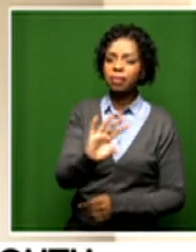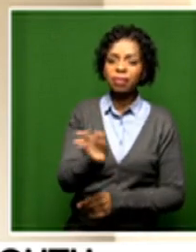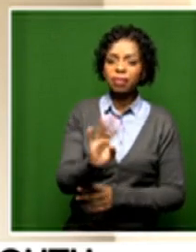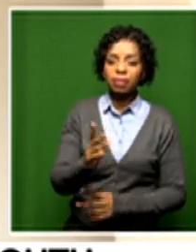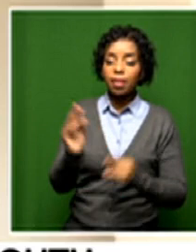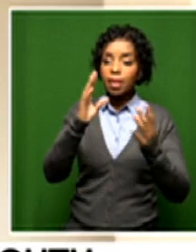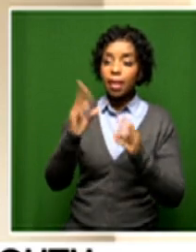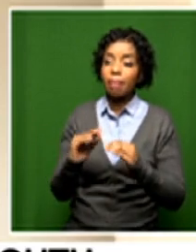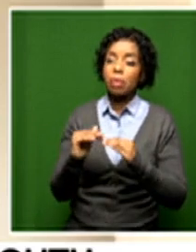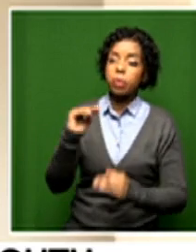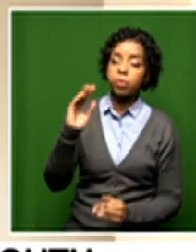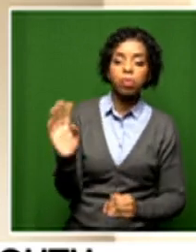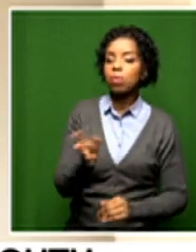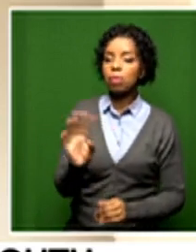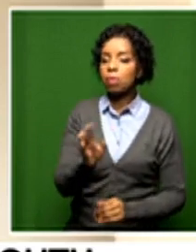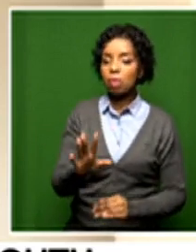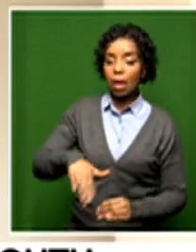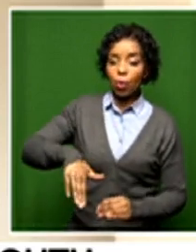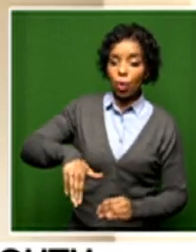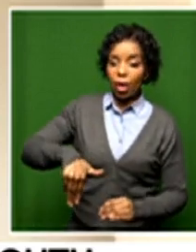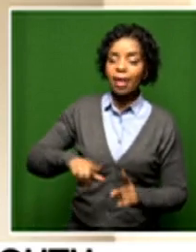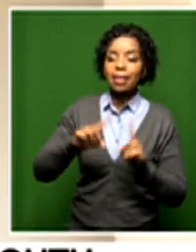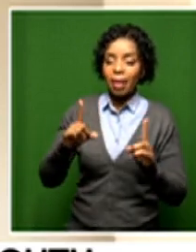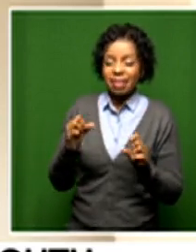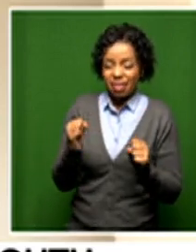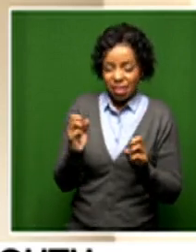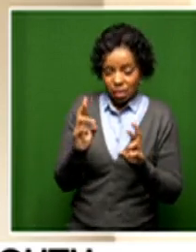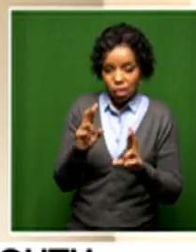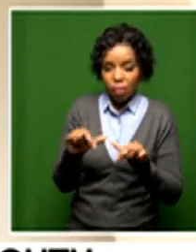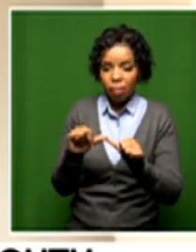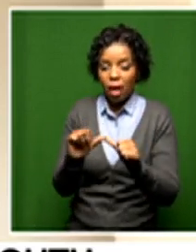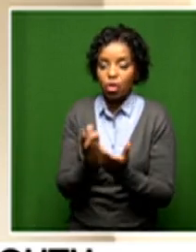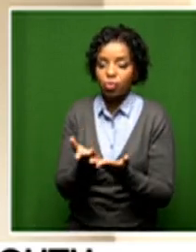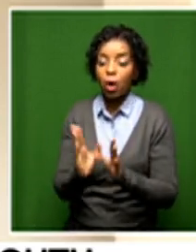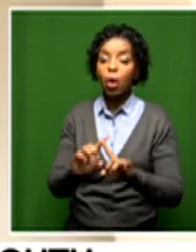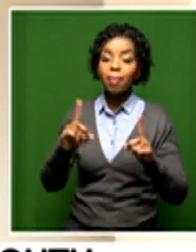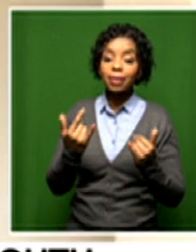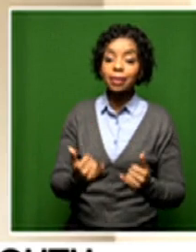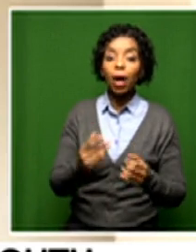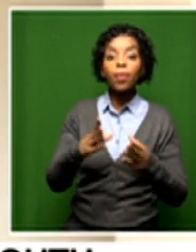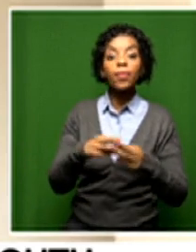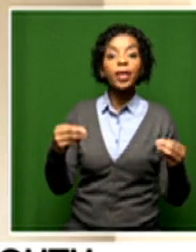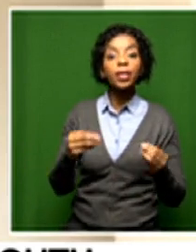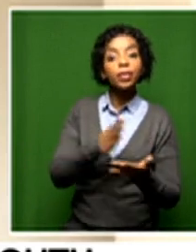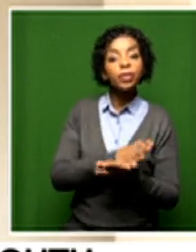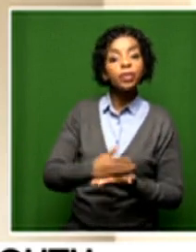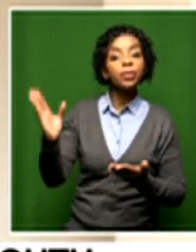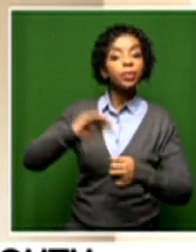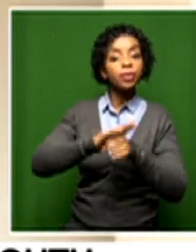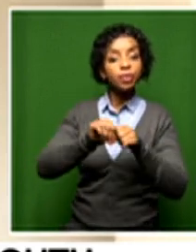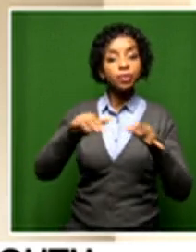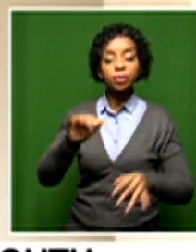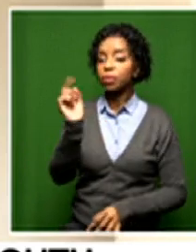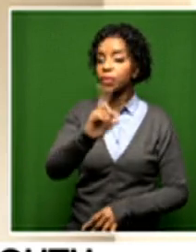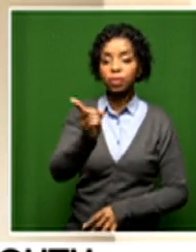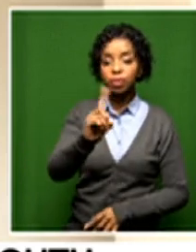we are not out of the woods, and therefore the risk of return of the infection is still something that we can't exclude. But at